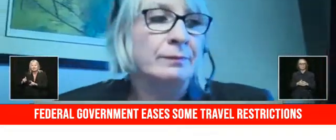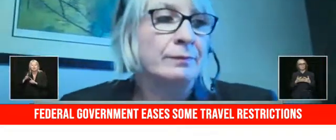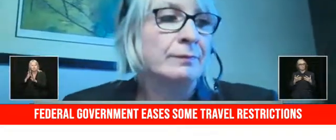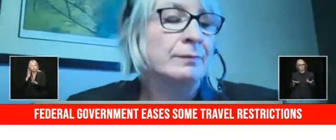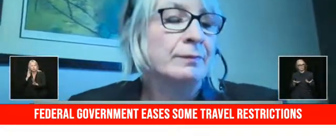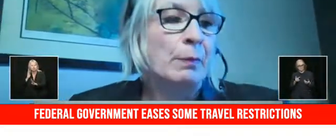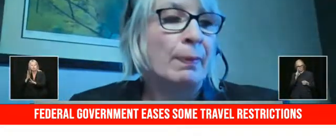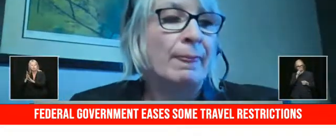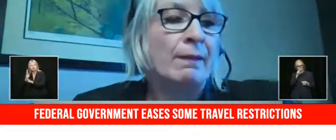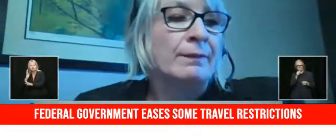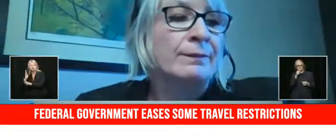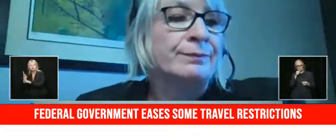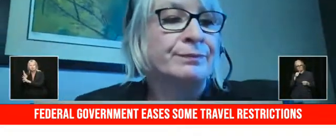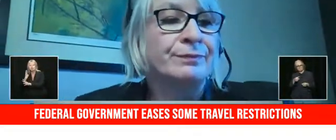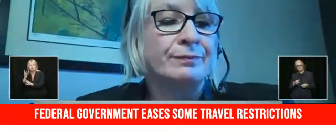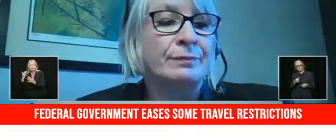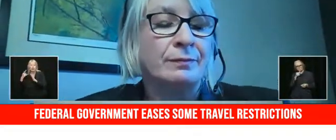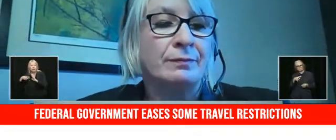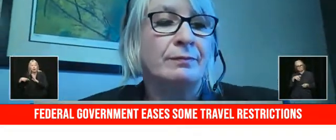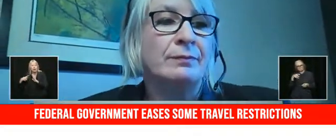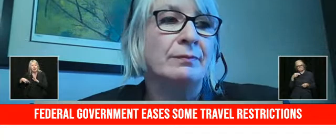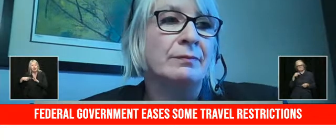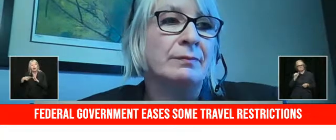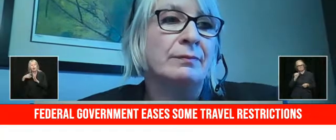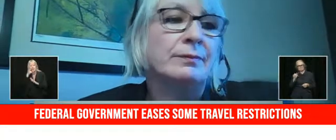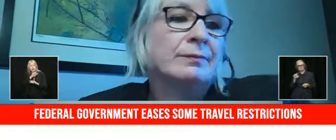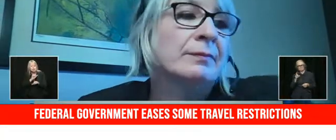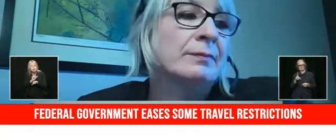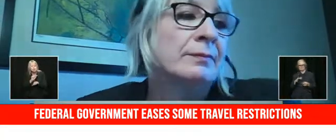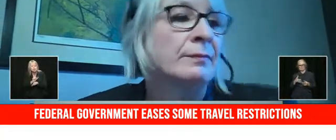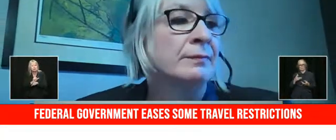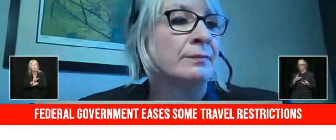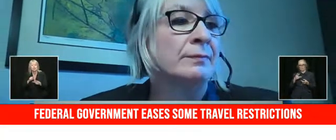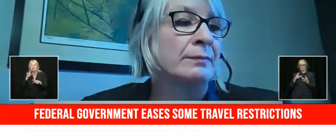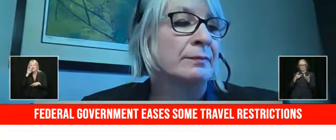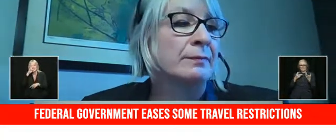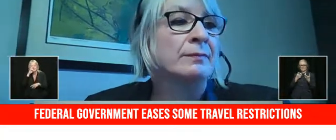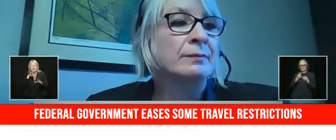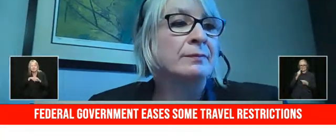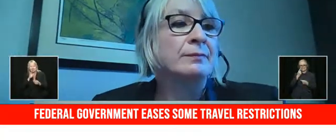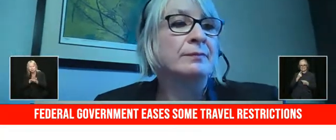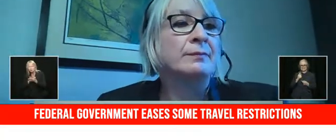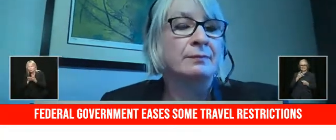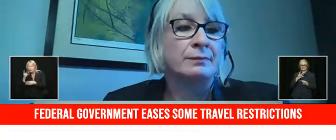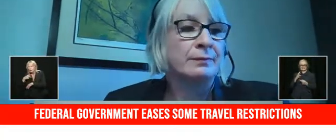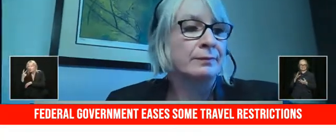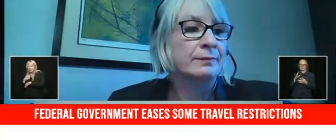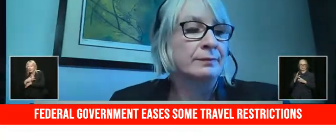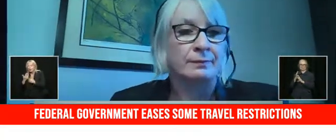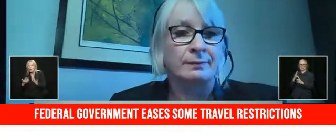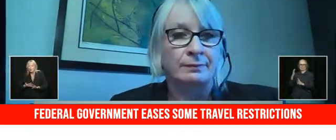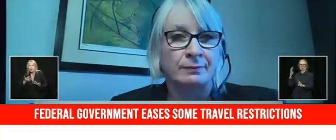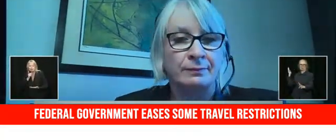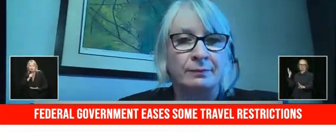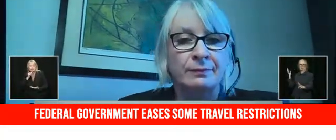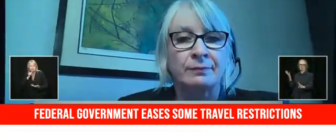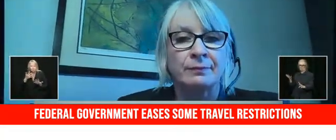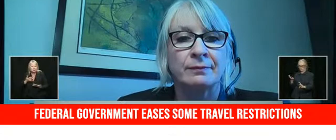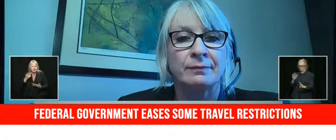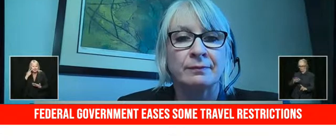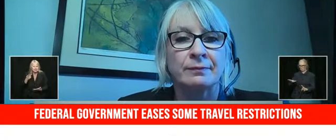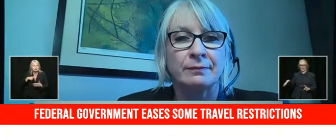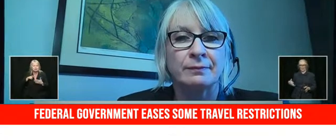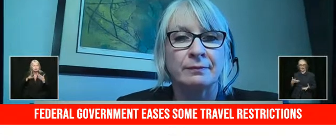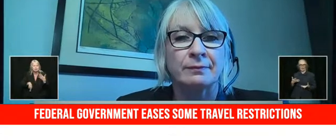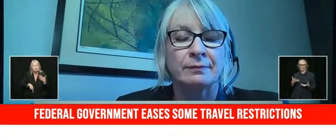testing, waiting hours, missing work, kids missing school for days, and then further waits to get results back. And at the same time, some